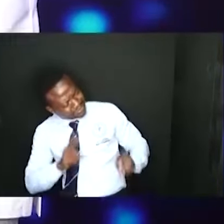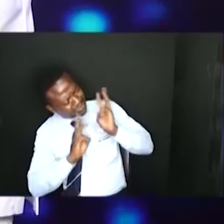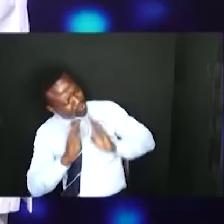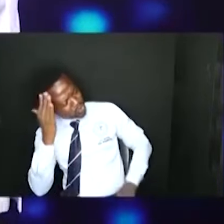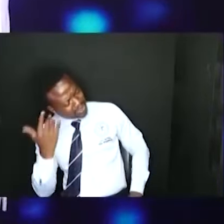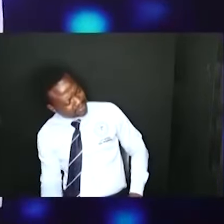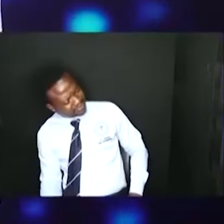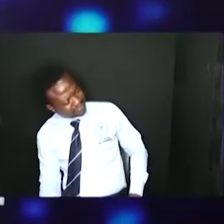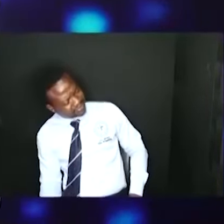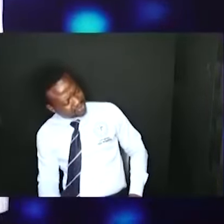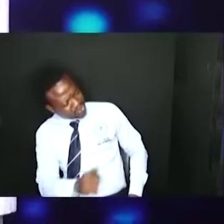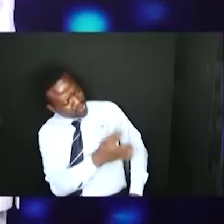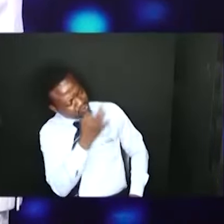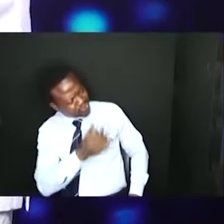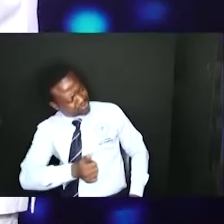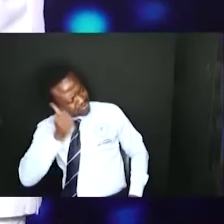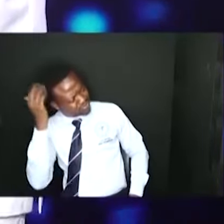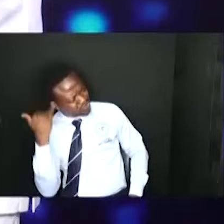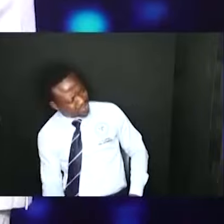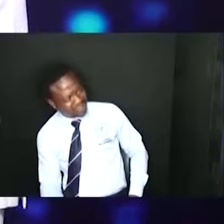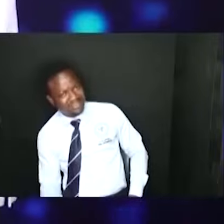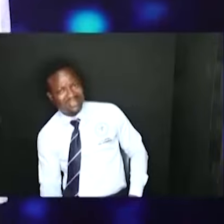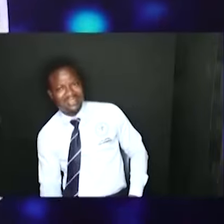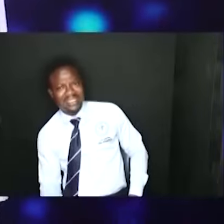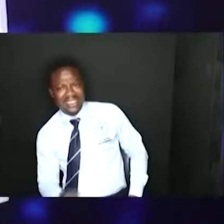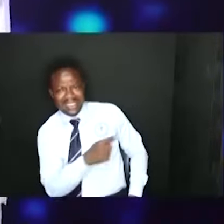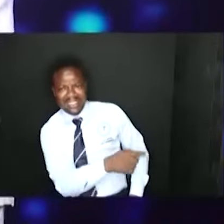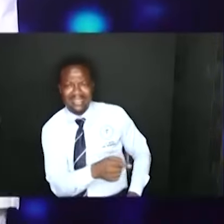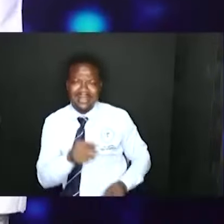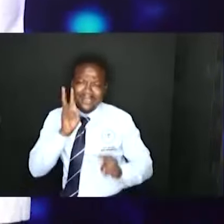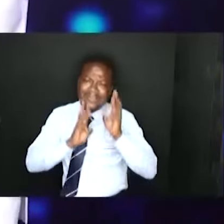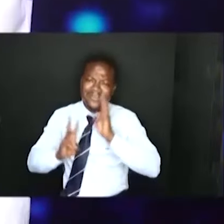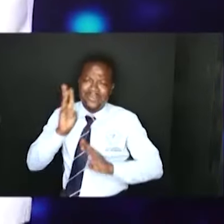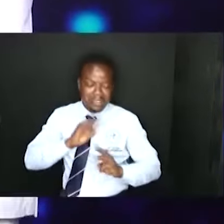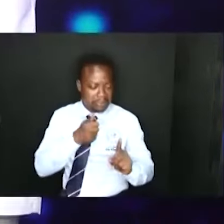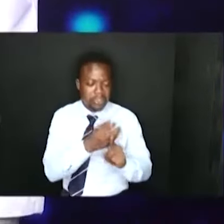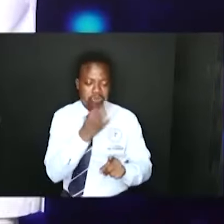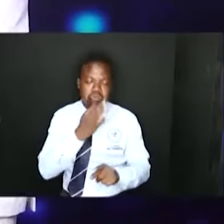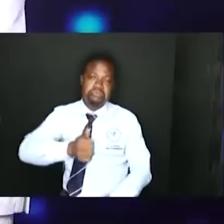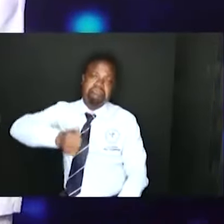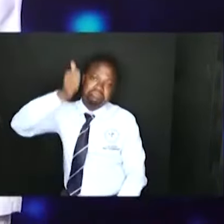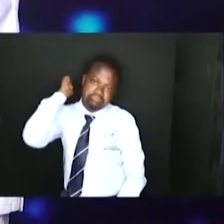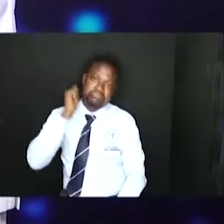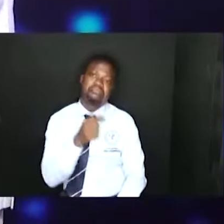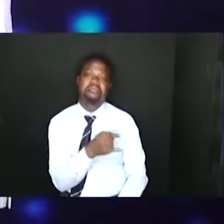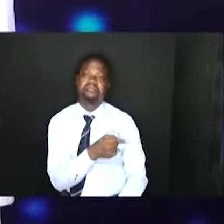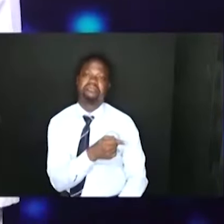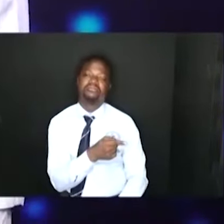Why don't you eat? To the extent that she wouldn't even eat. So